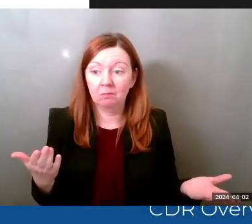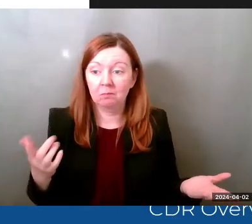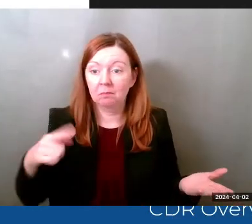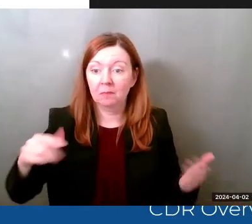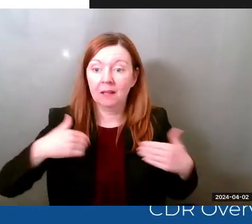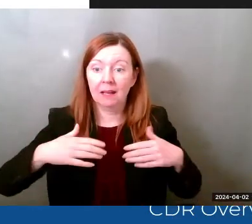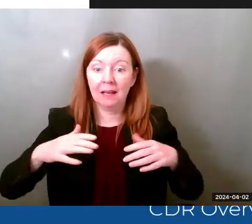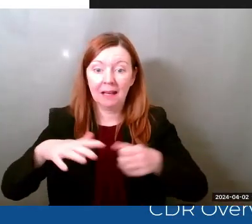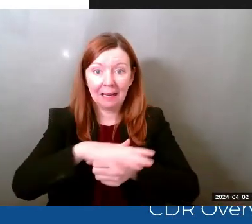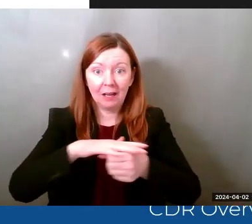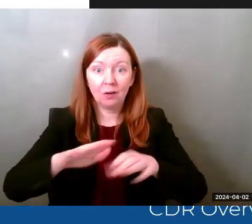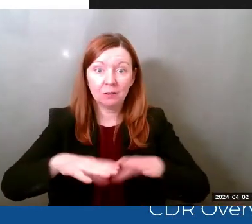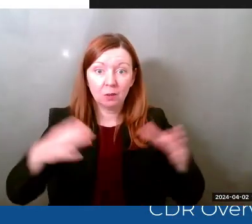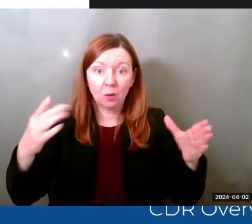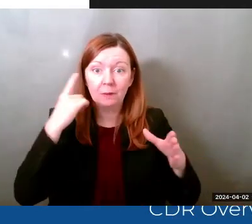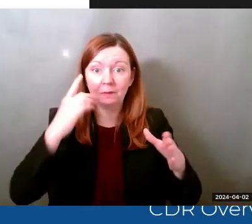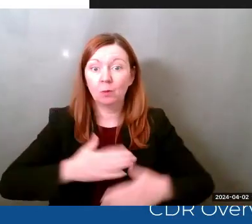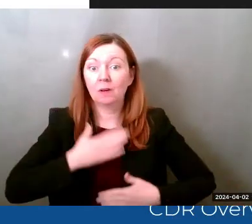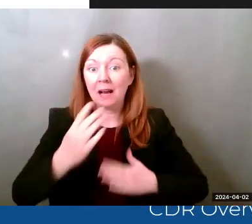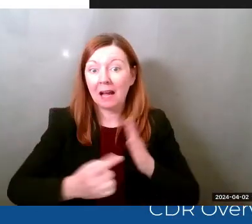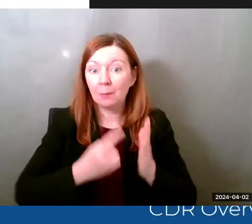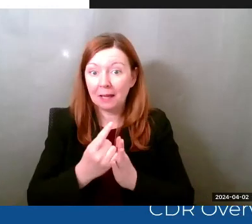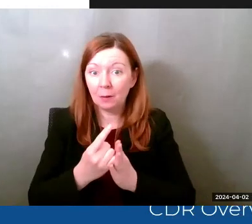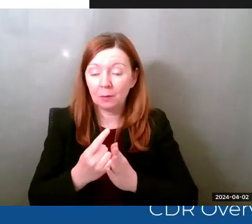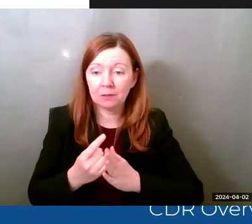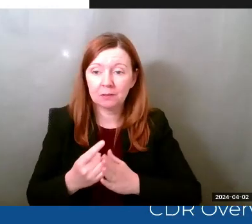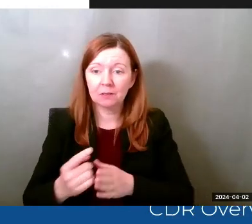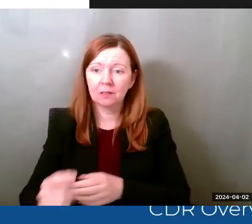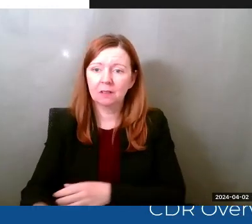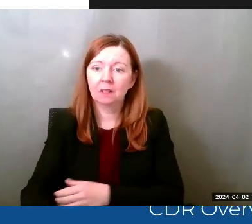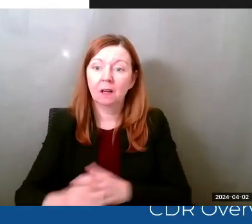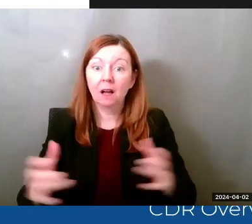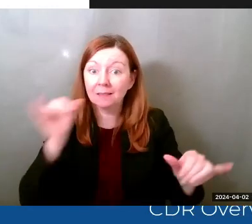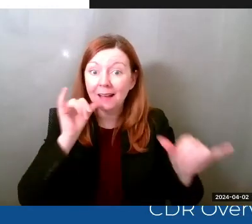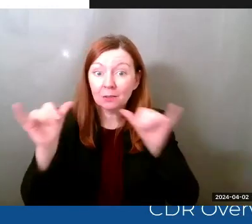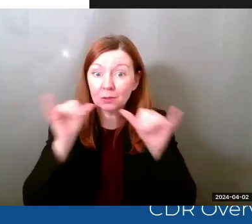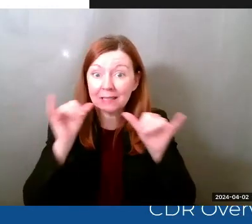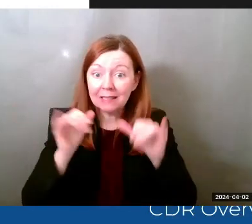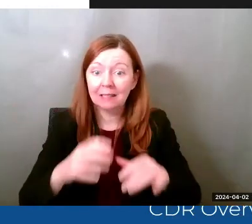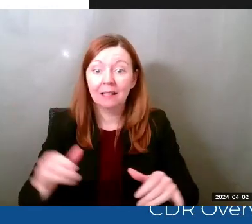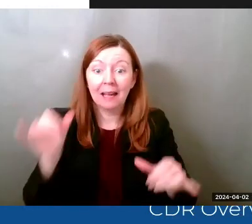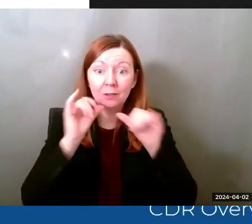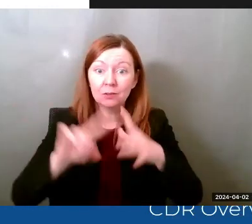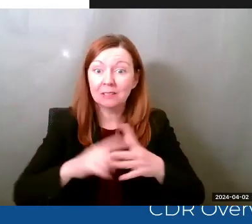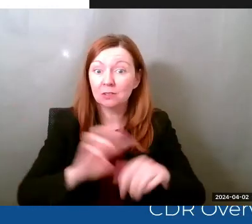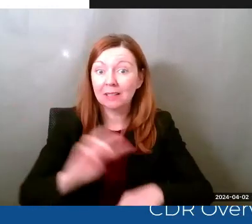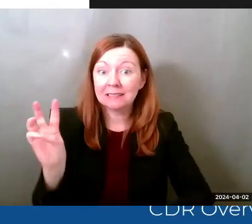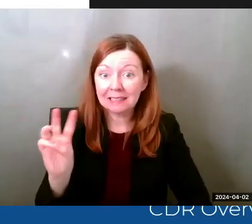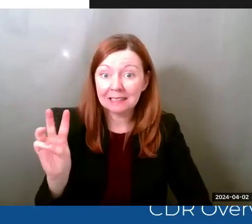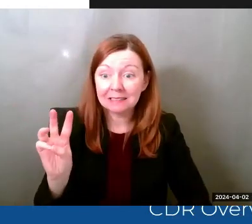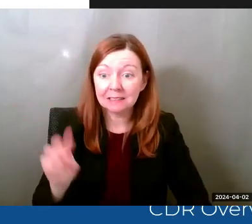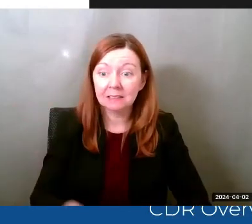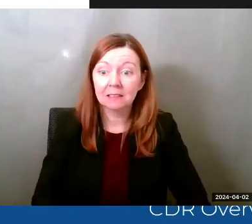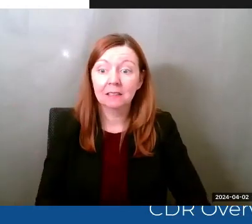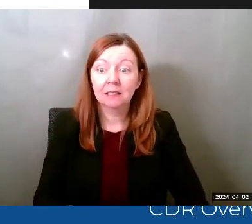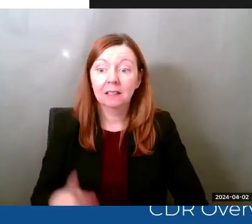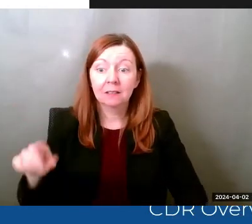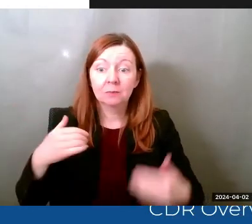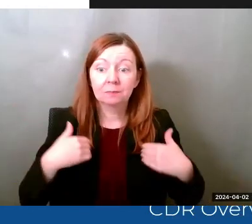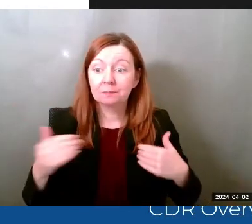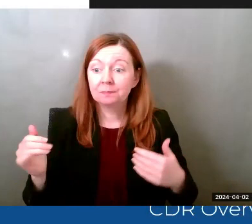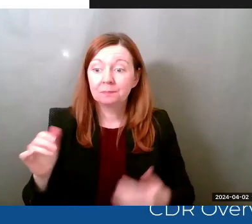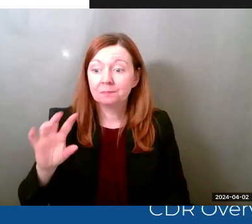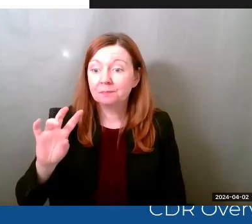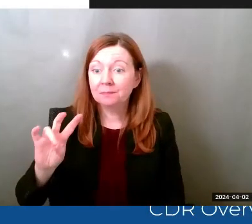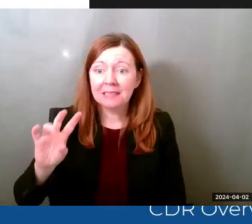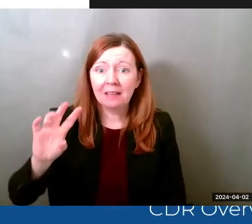the areas open for happy hours, and there was a lot of drinking, and the drinking started at 6. And they had like 7,